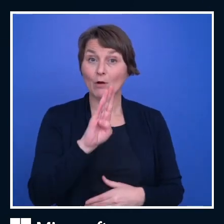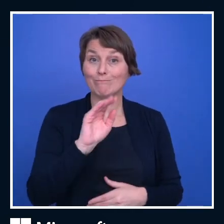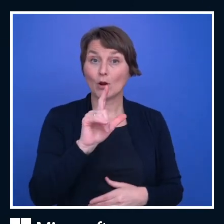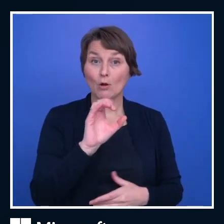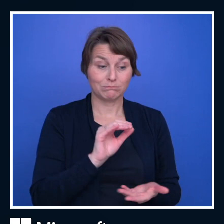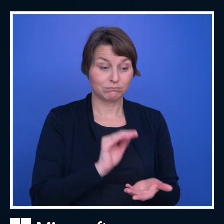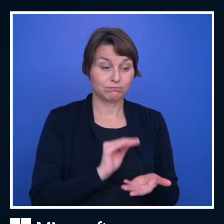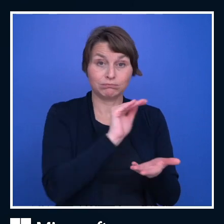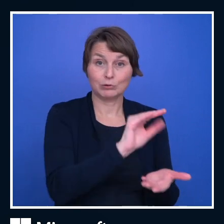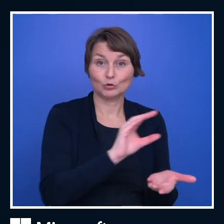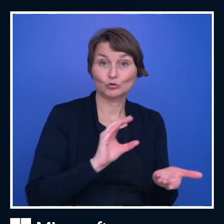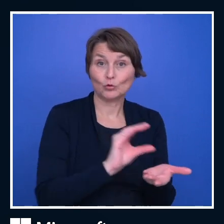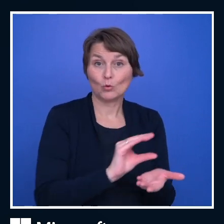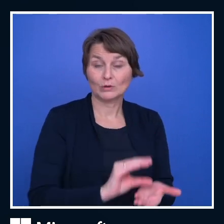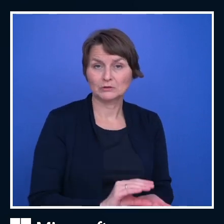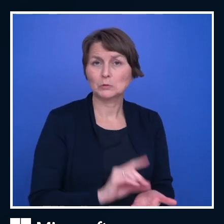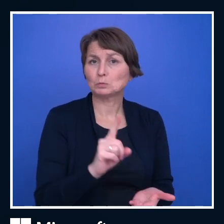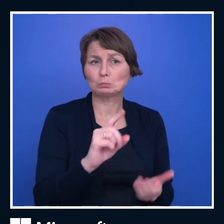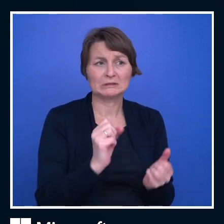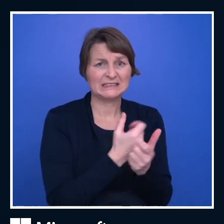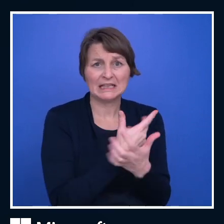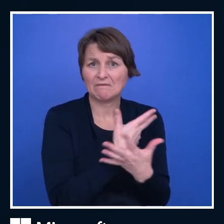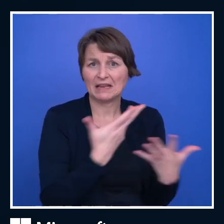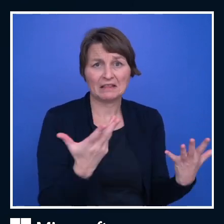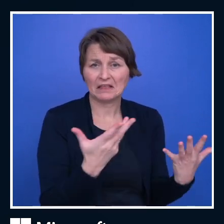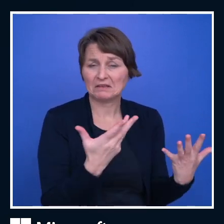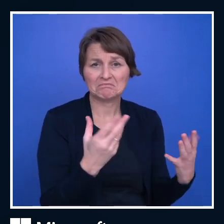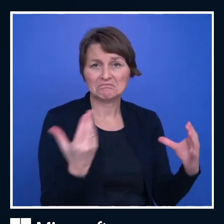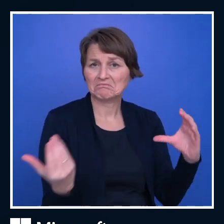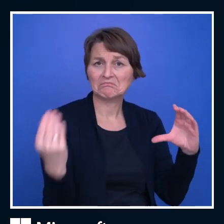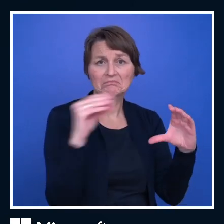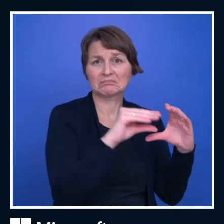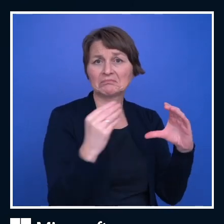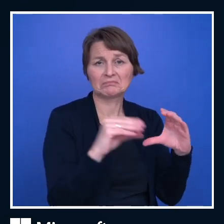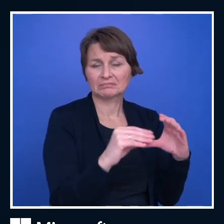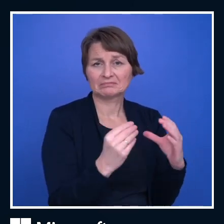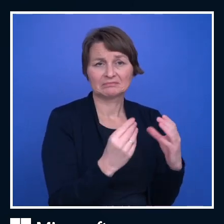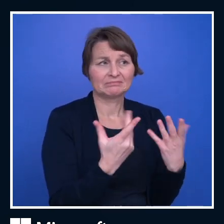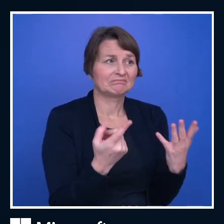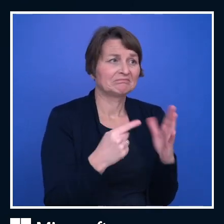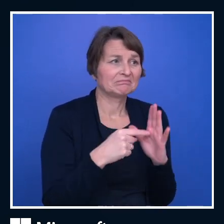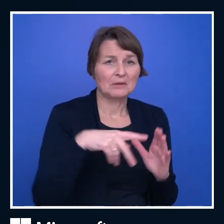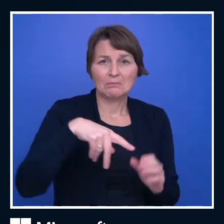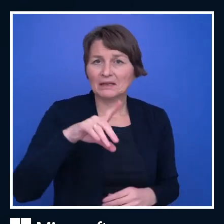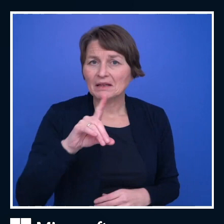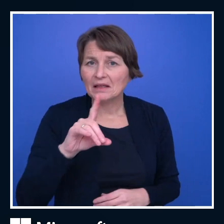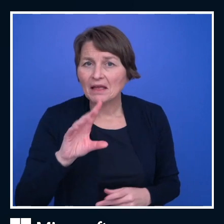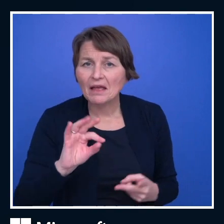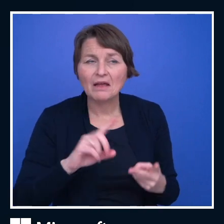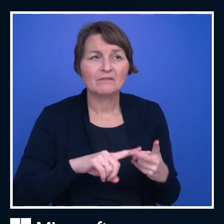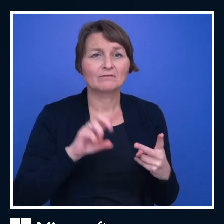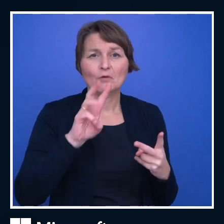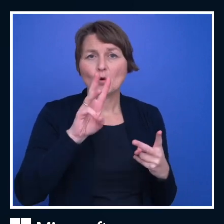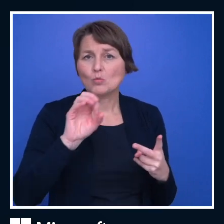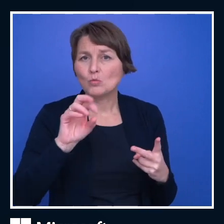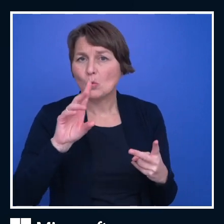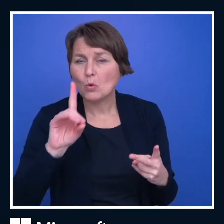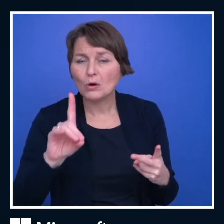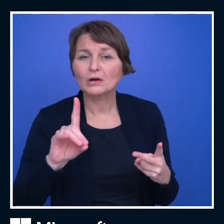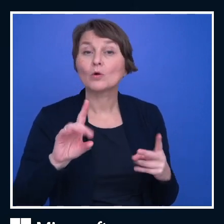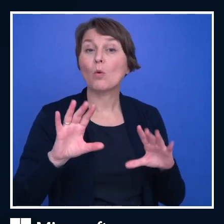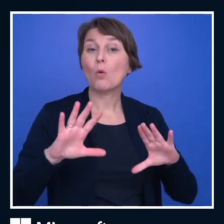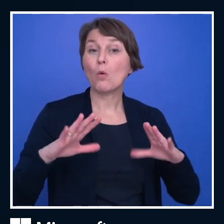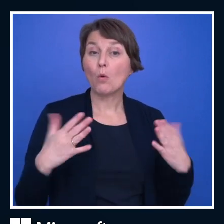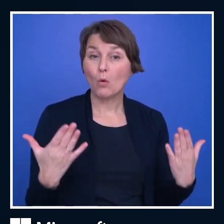many different items in it. It could be, as I said, PDF files or Word files, but it could as well be JSON